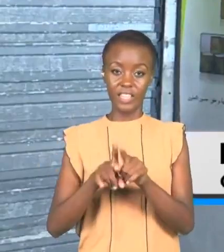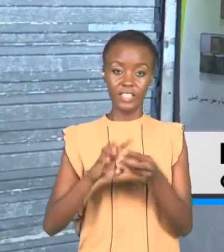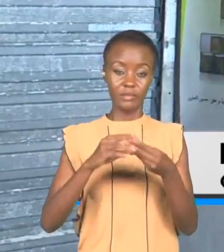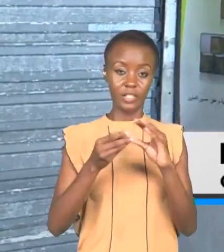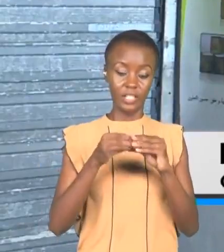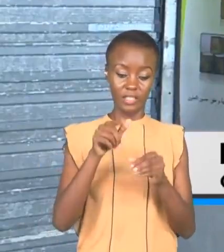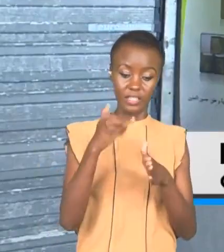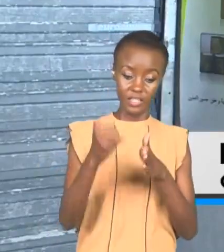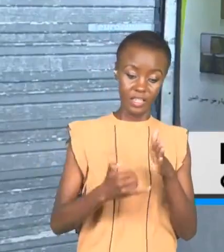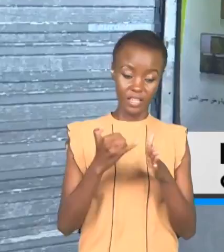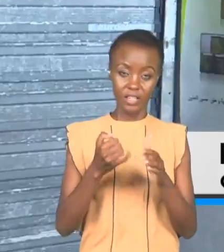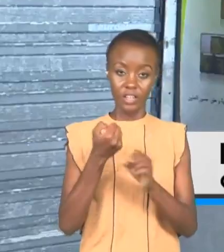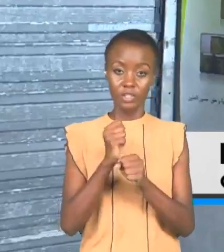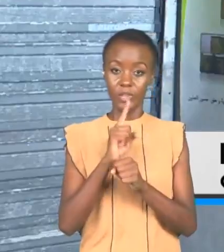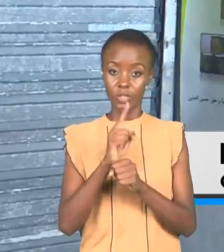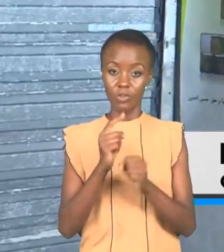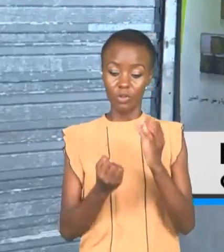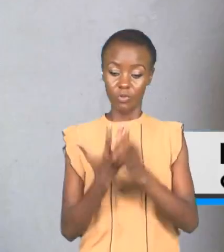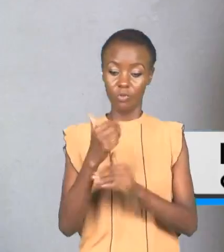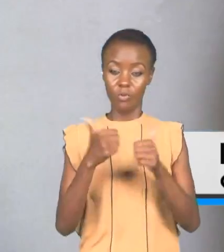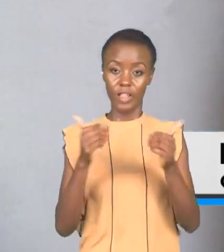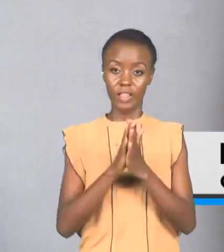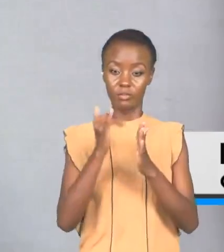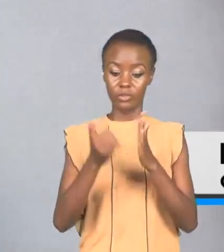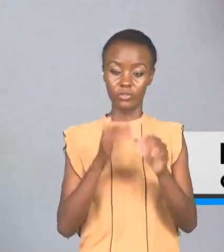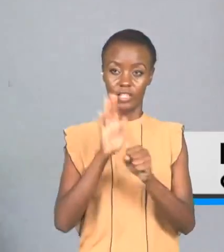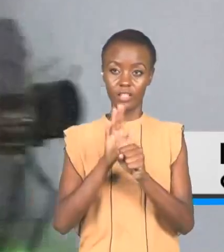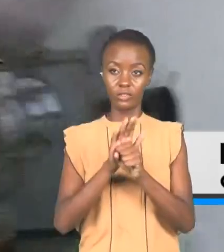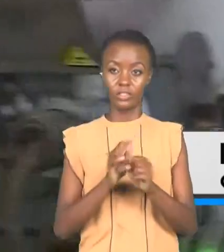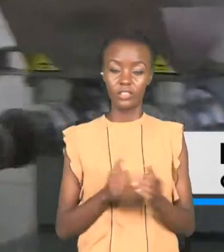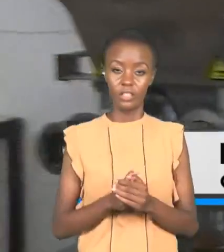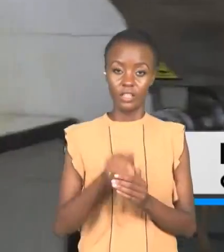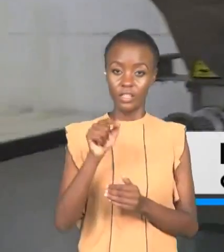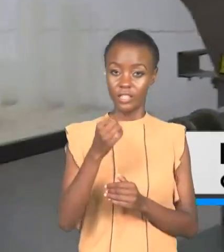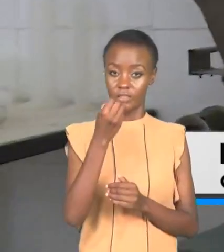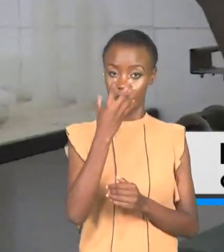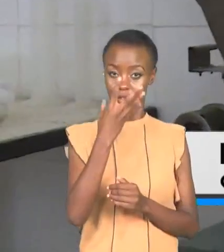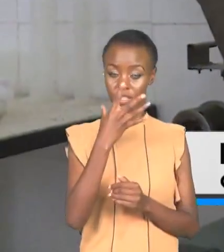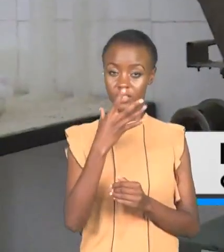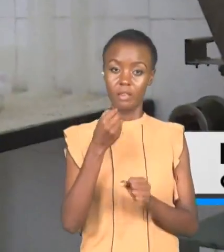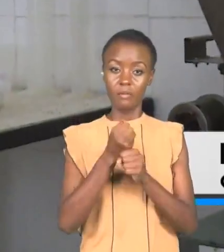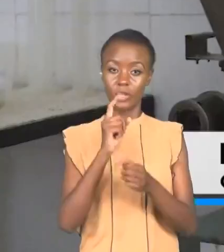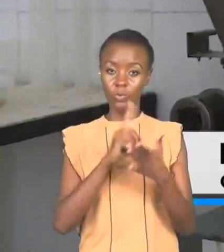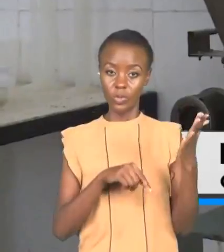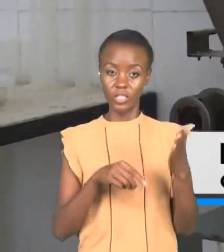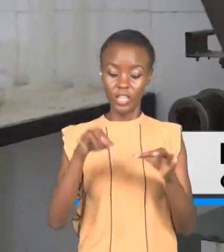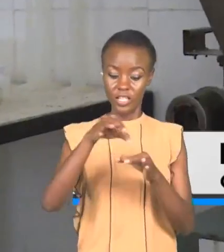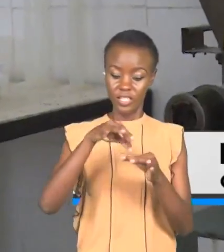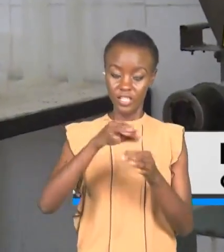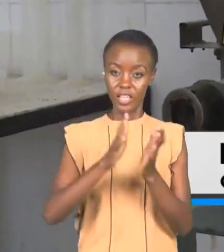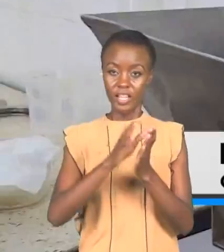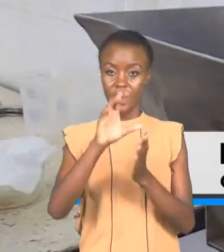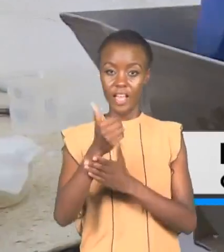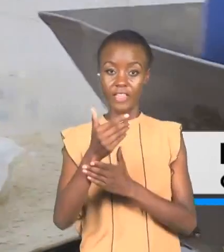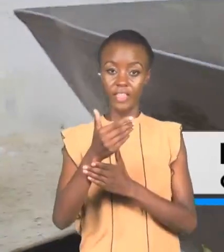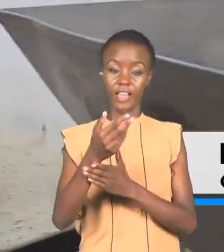this manufacturing plant to exploit the surplus production. The flowers of the cactus go into making herbal tea, while the pulp of the red